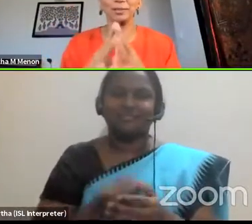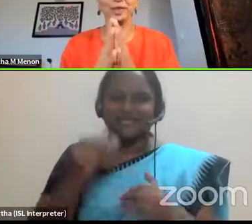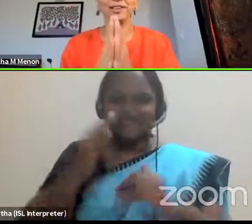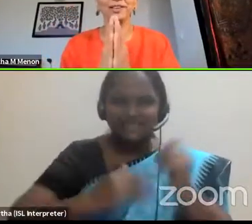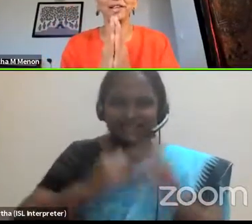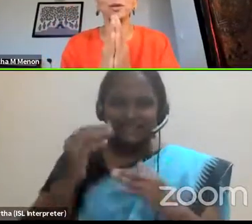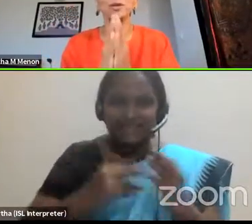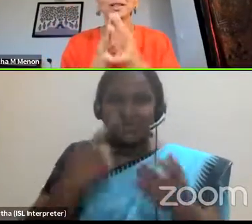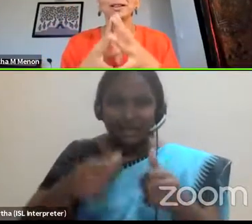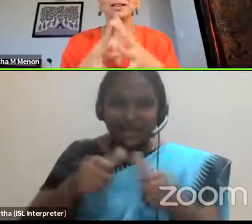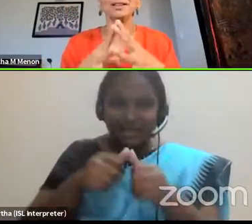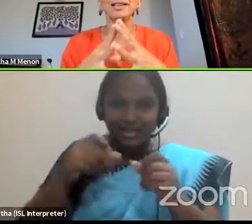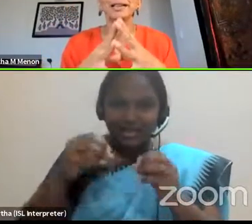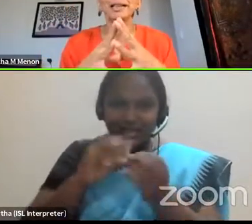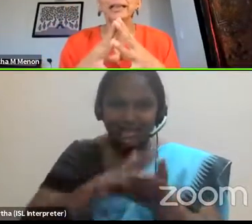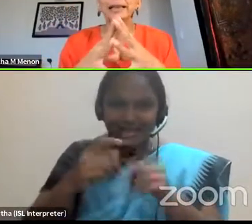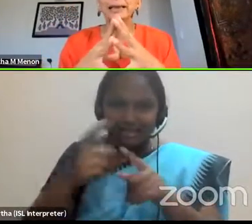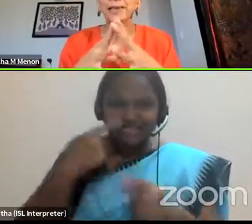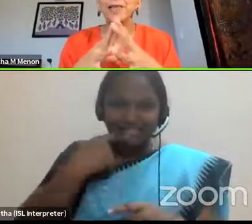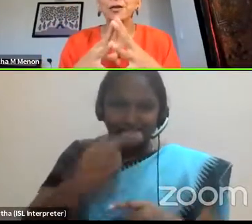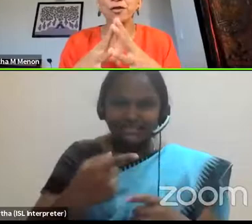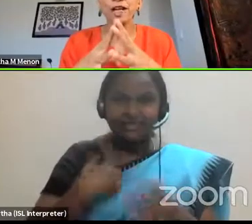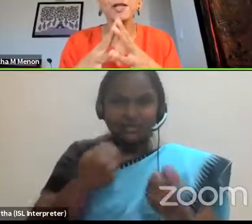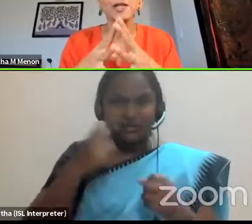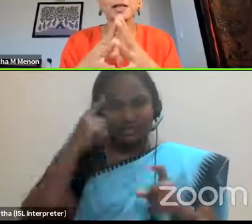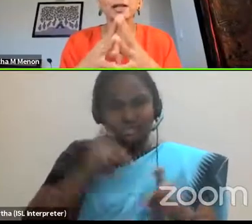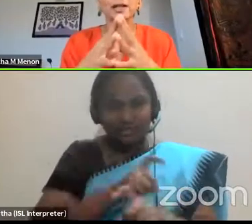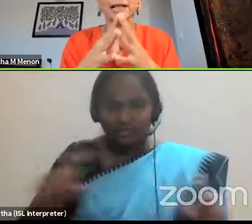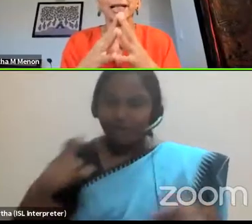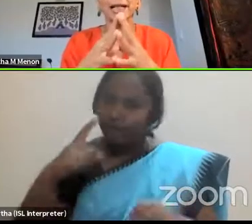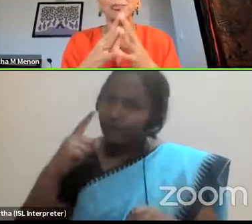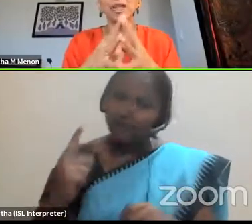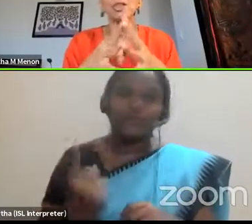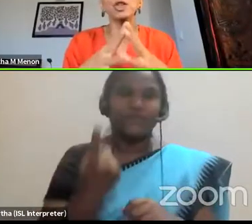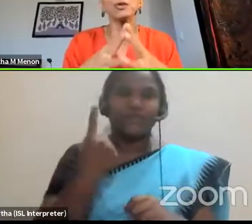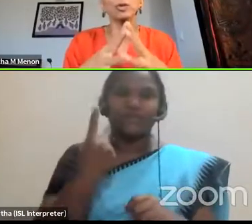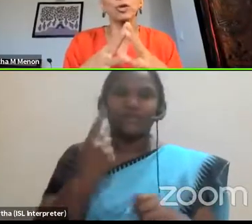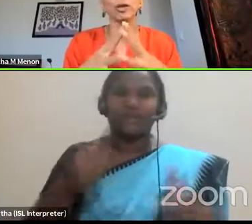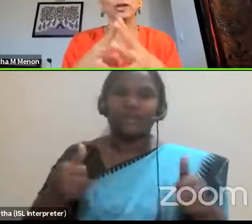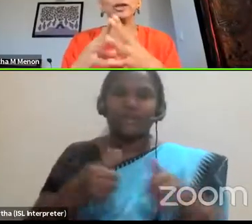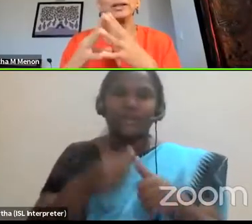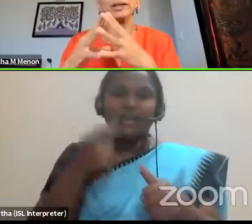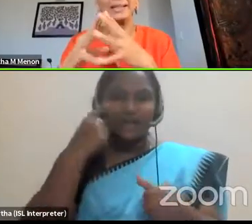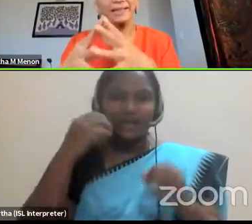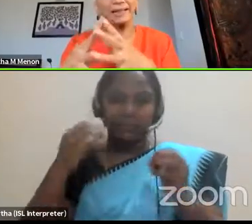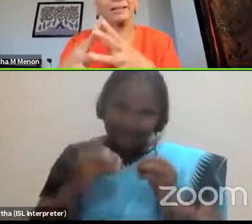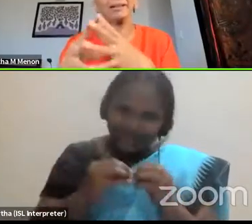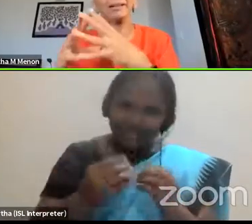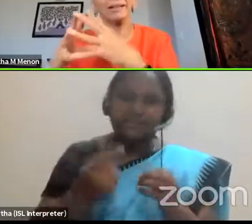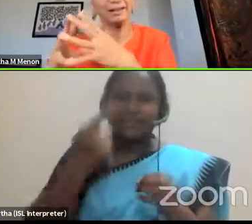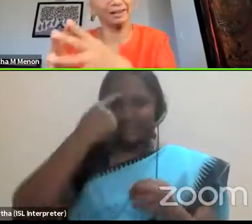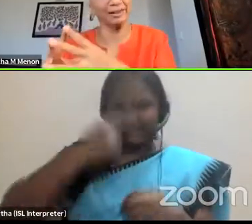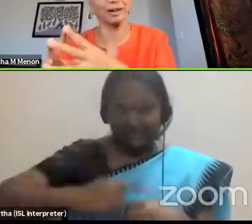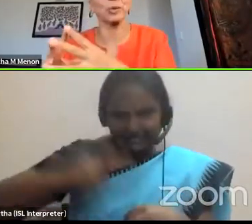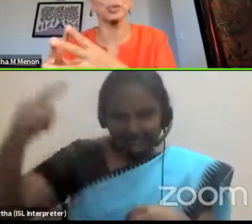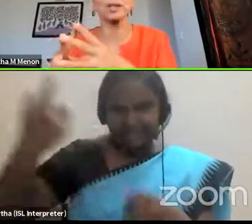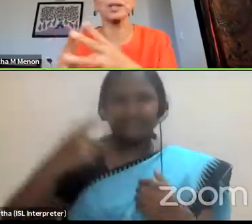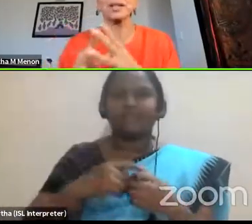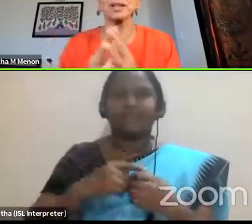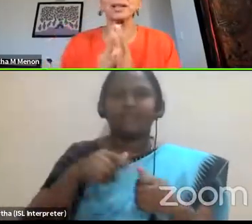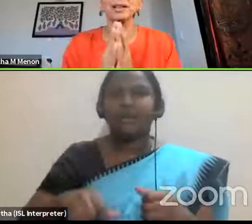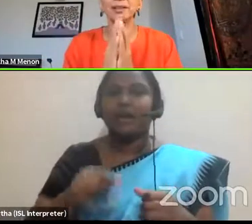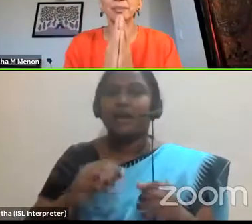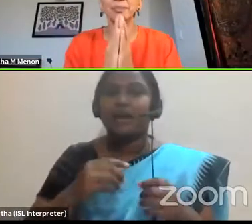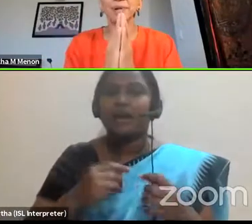what Abhishek said, I just want to be clear that this is the first AI-based digital persona in India, in the arts